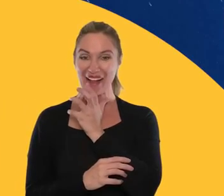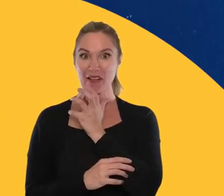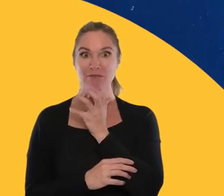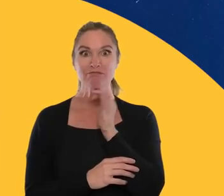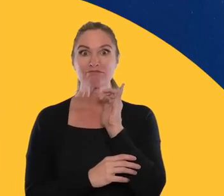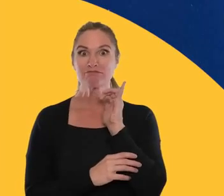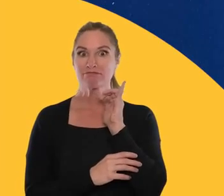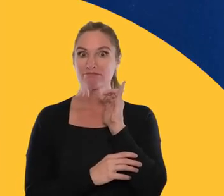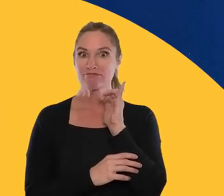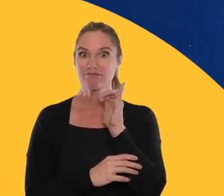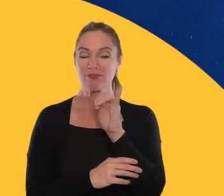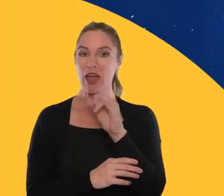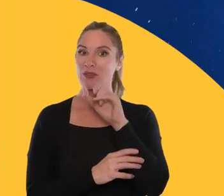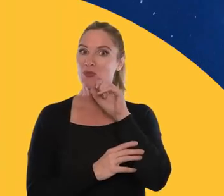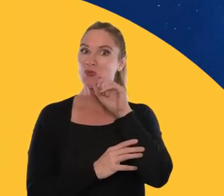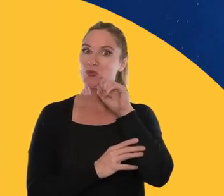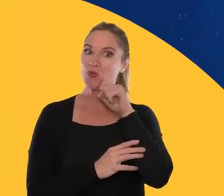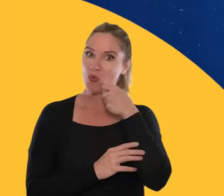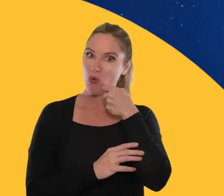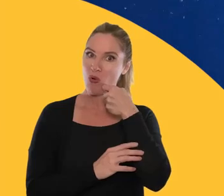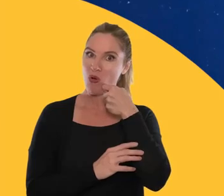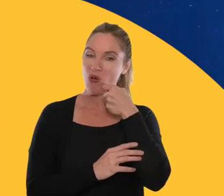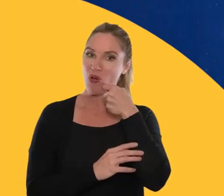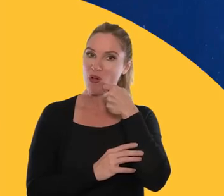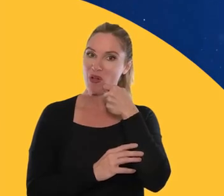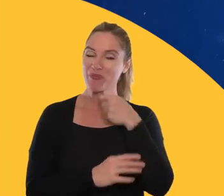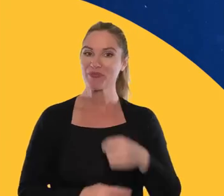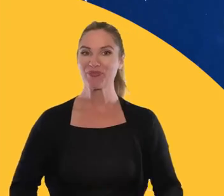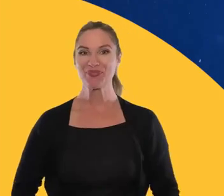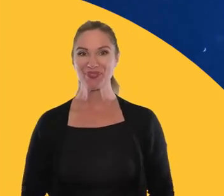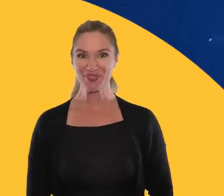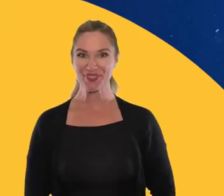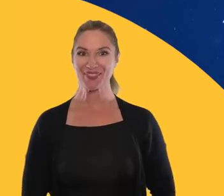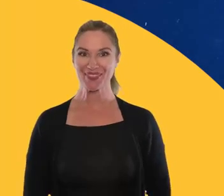Wow, that is so cool.